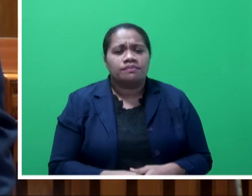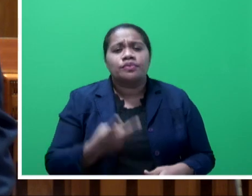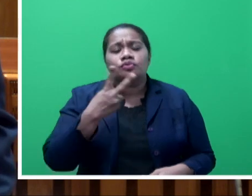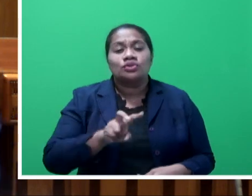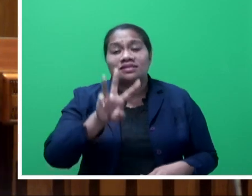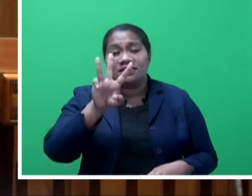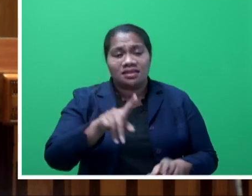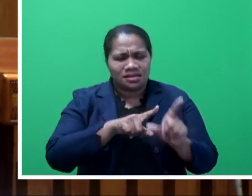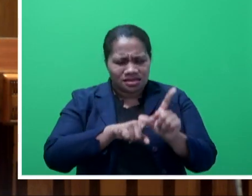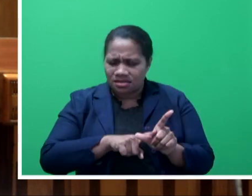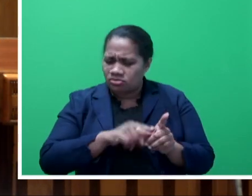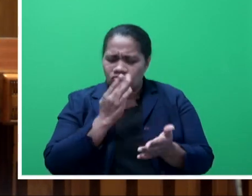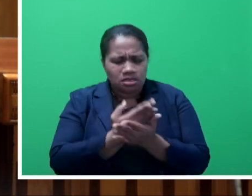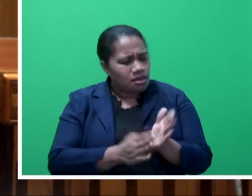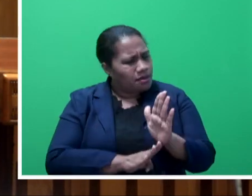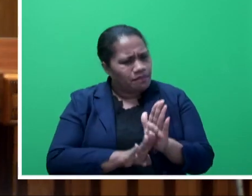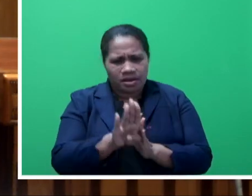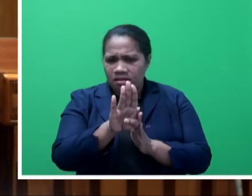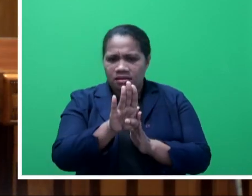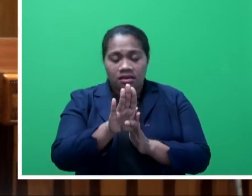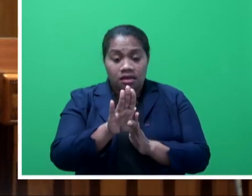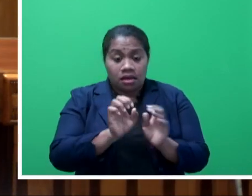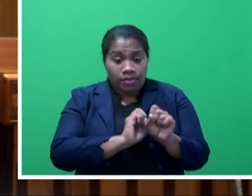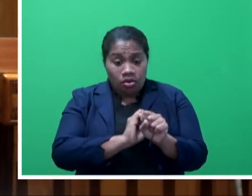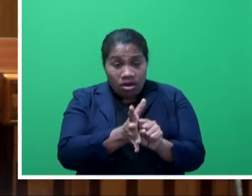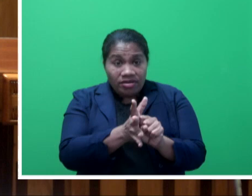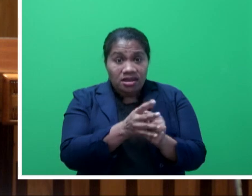years of straight growth. As soon as COVID-19 hit,